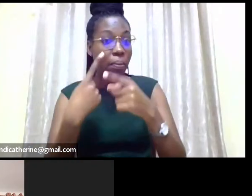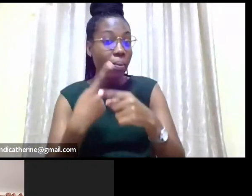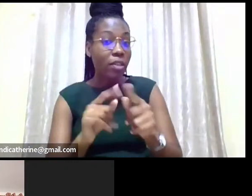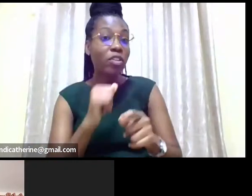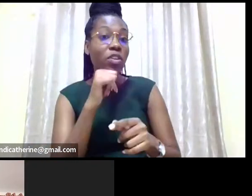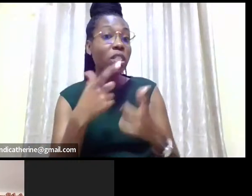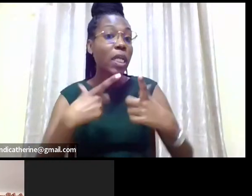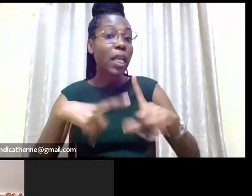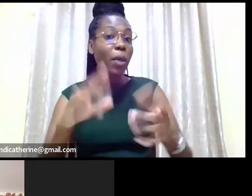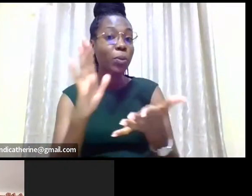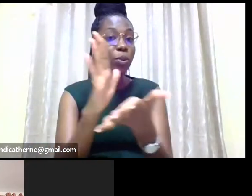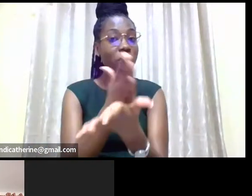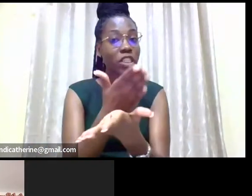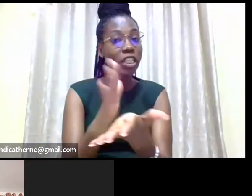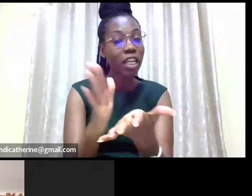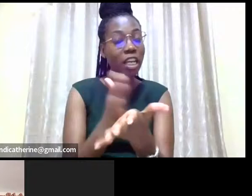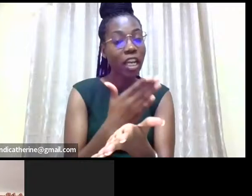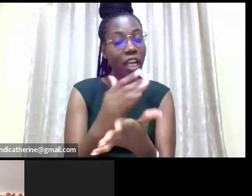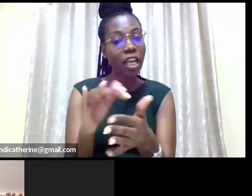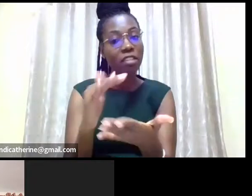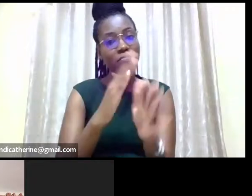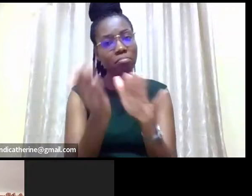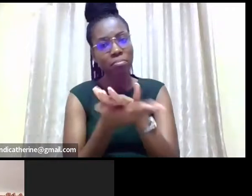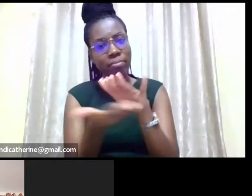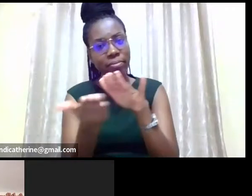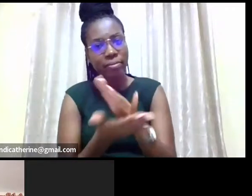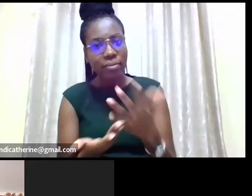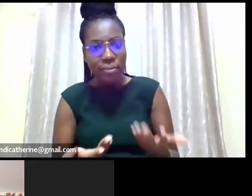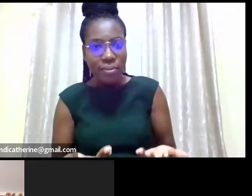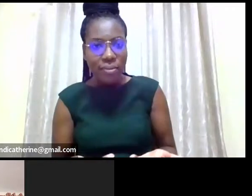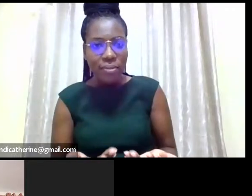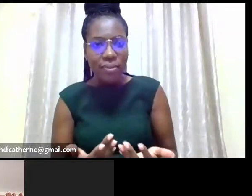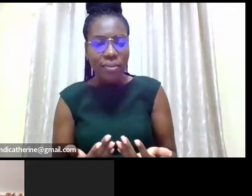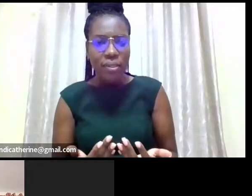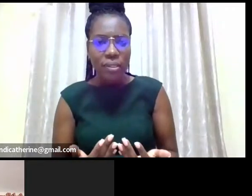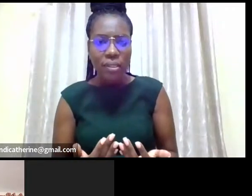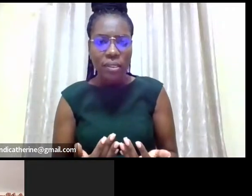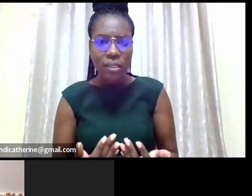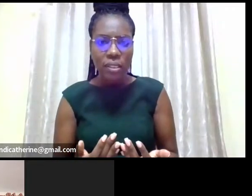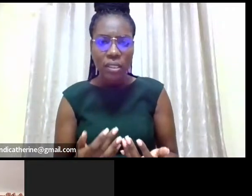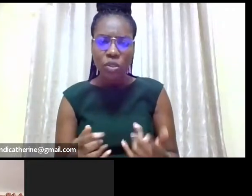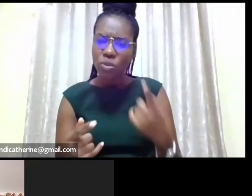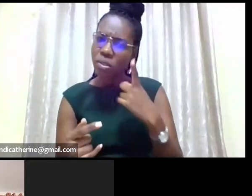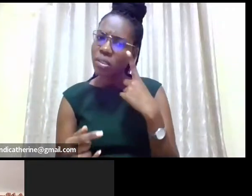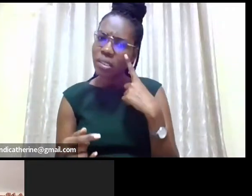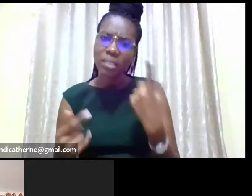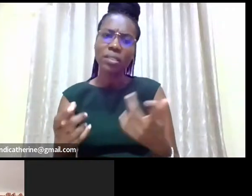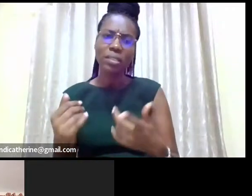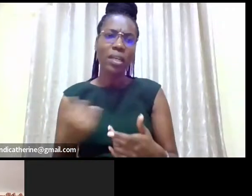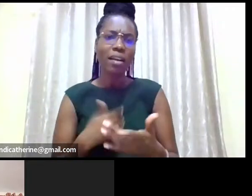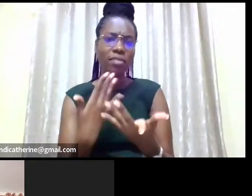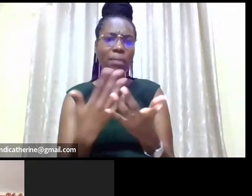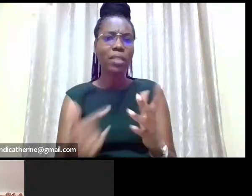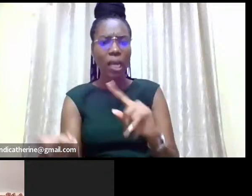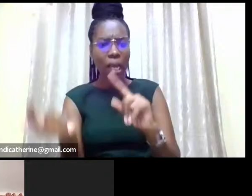share the slides. So No, you have. Kinyanjui, be on the lookout. Yes. There's a prompt coming to your